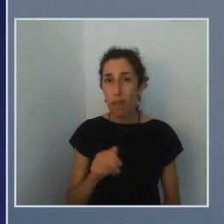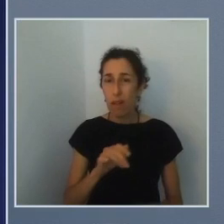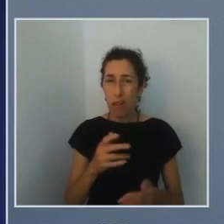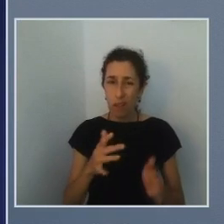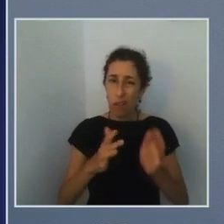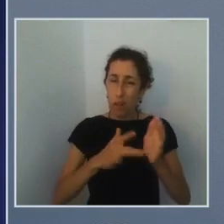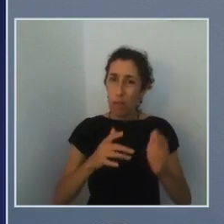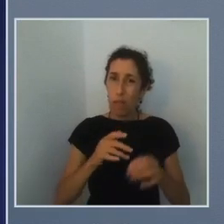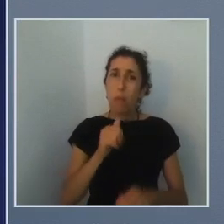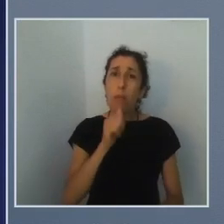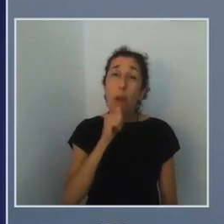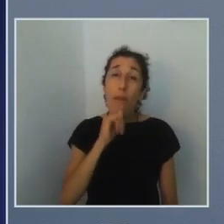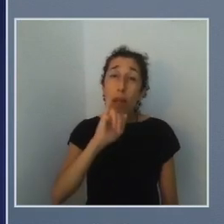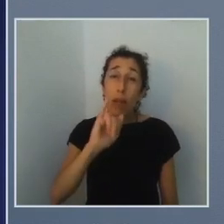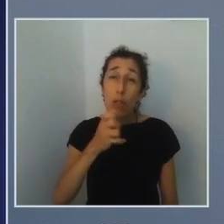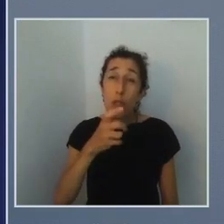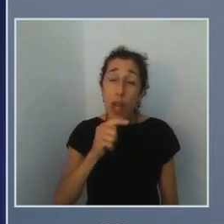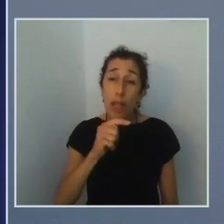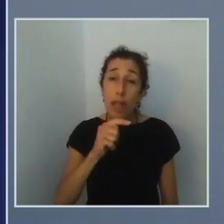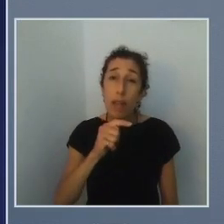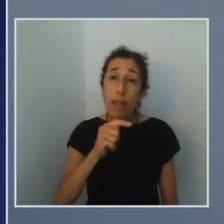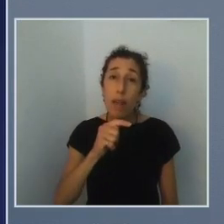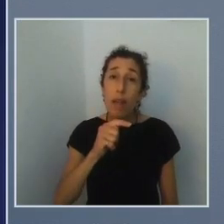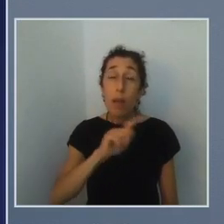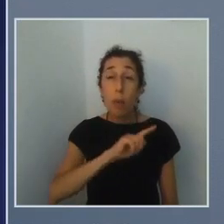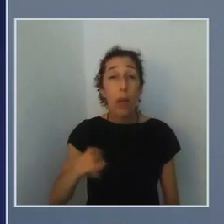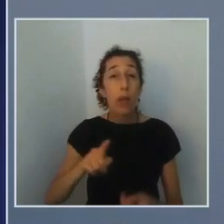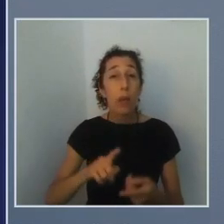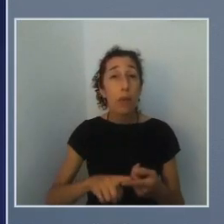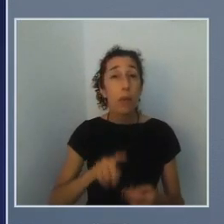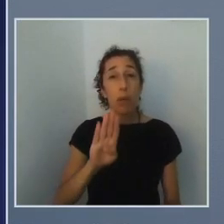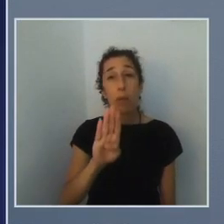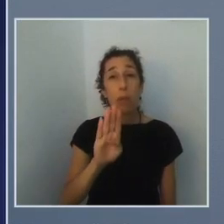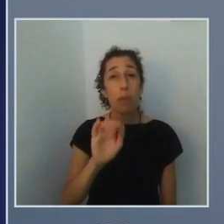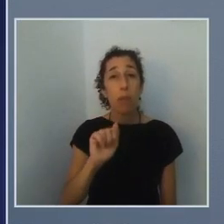private air charter at least 8 times in an